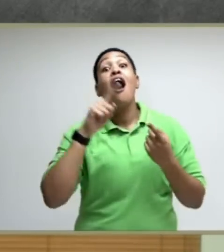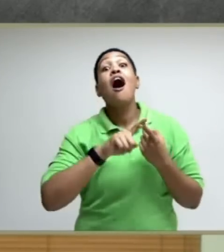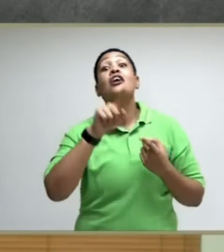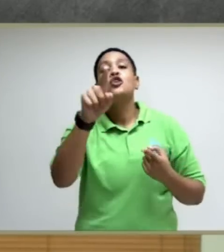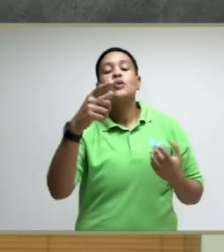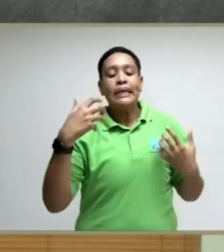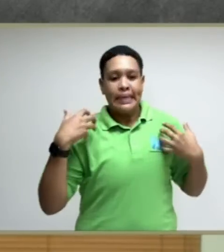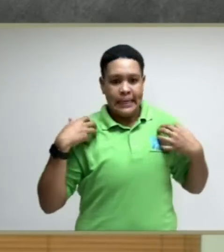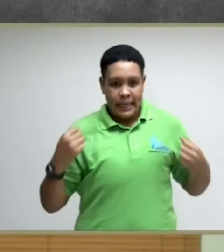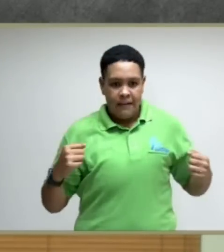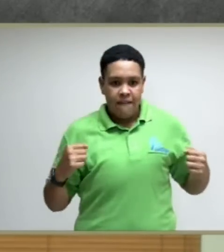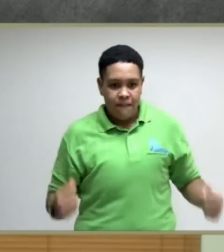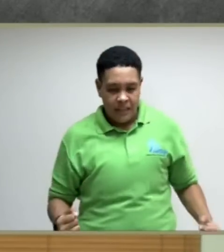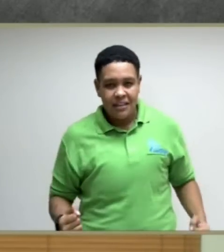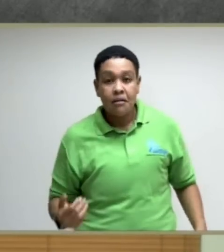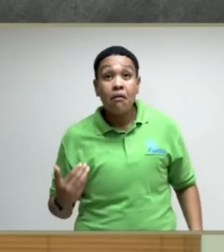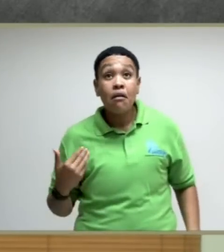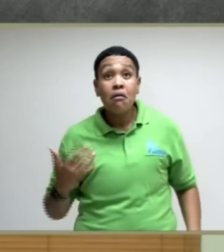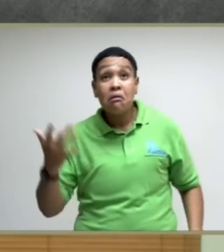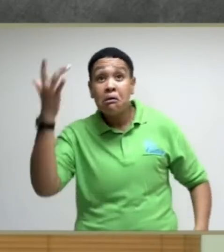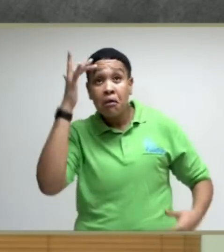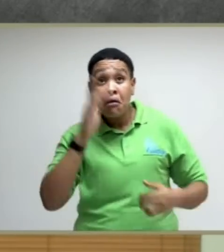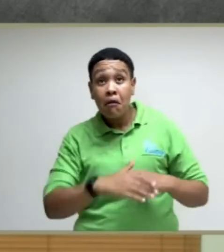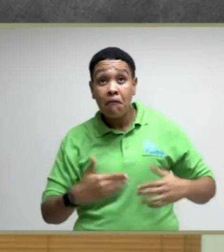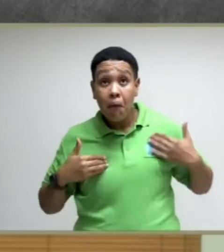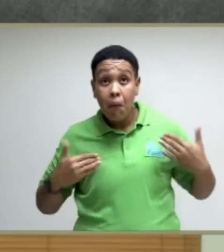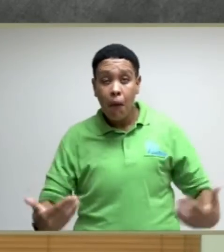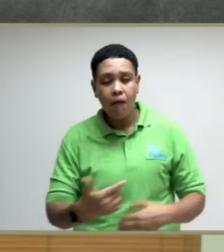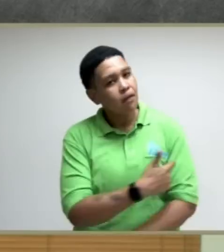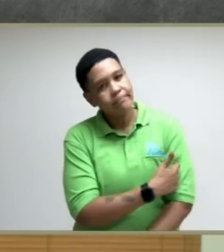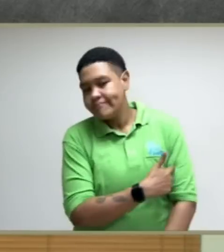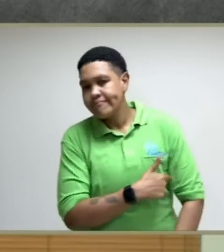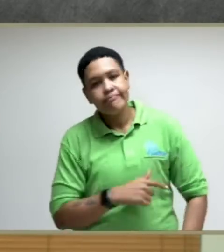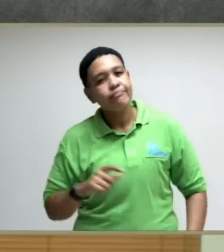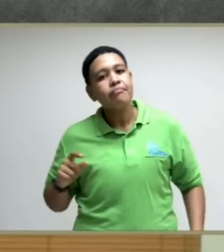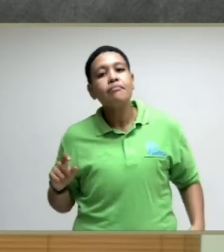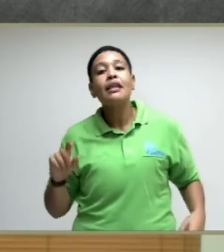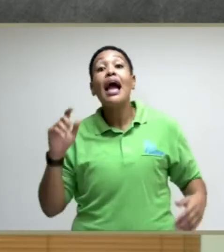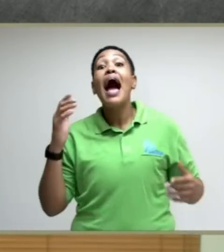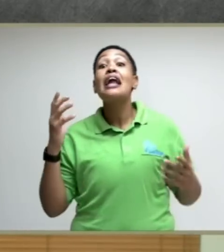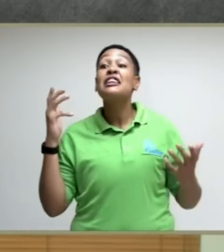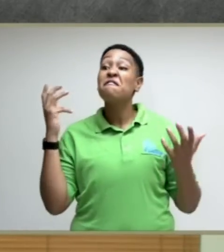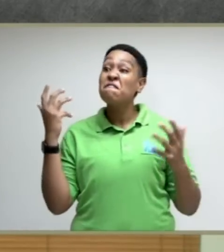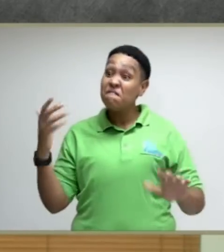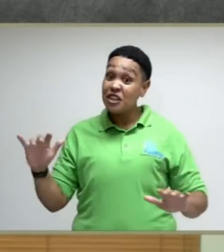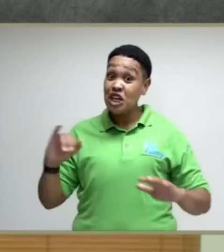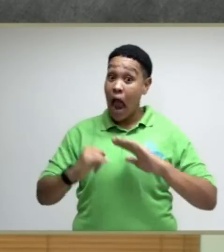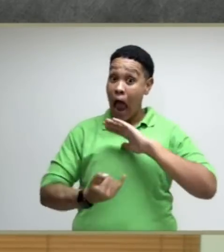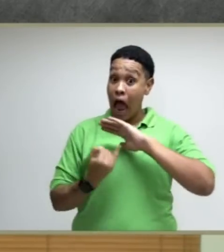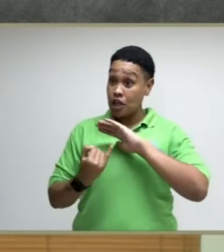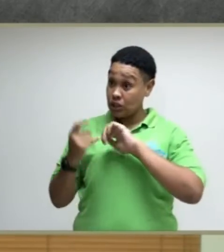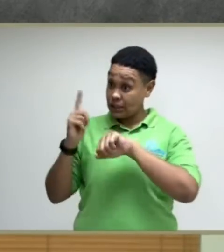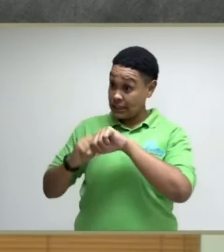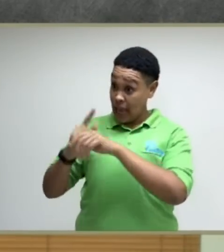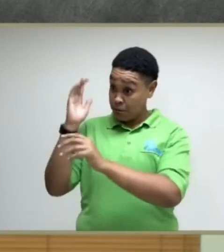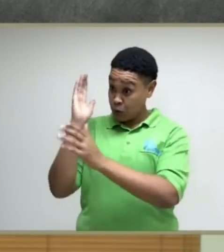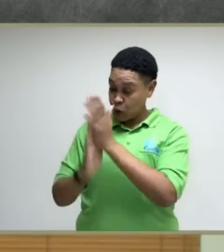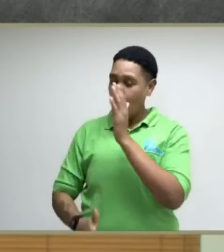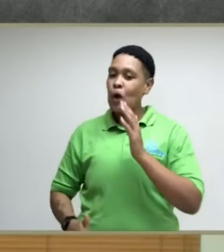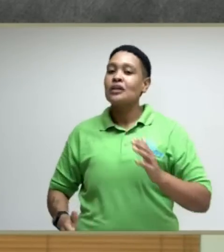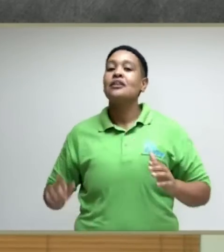the acute illness and that they meet the criteria to stop isolation. and which for us, they have to